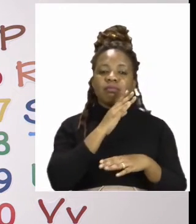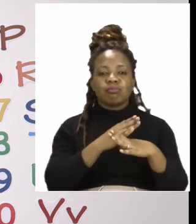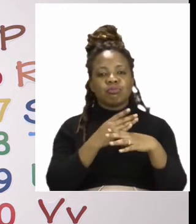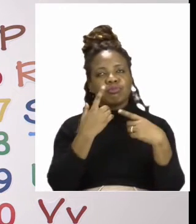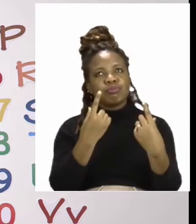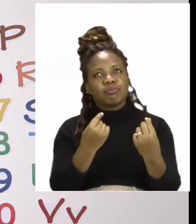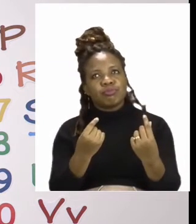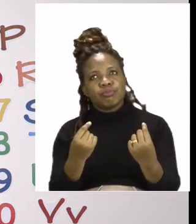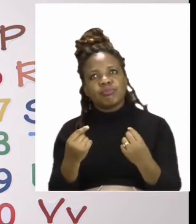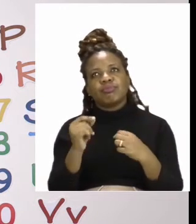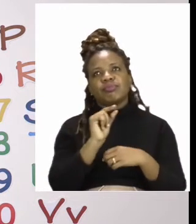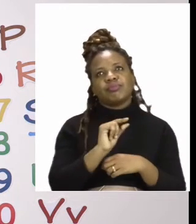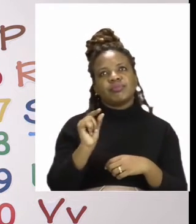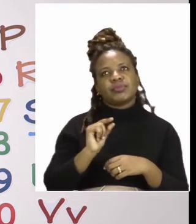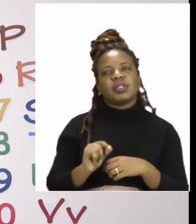doing word.